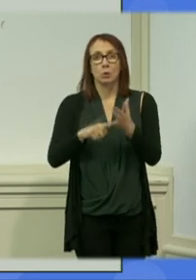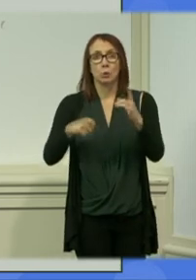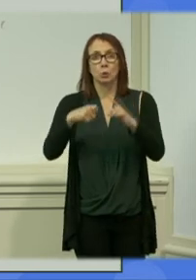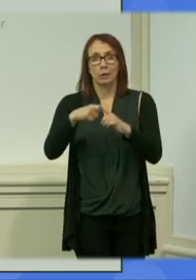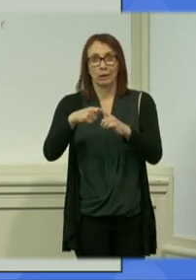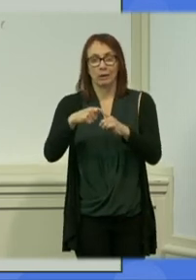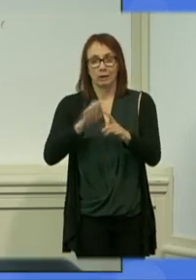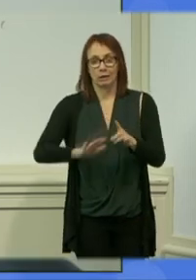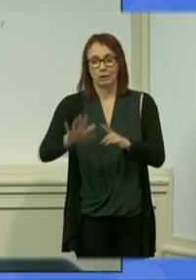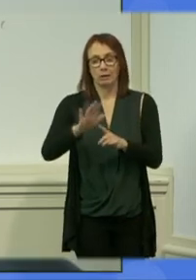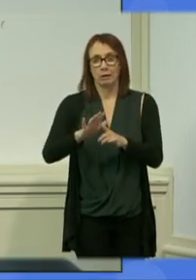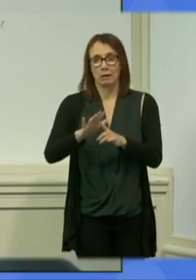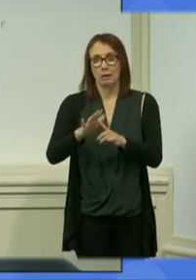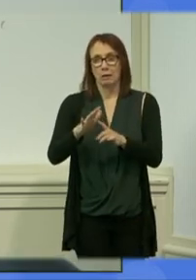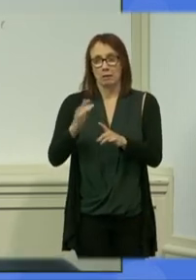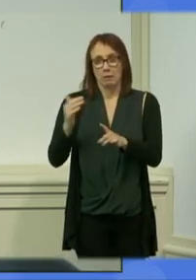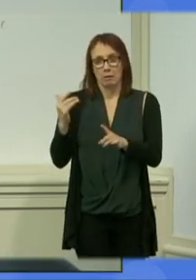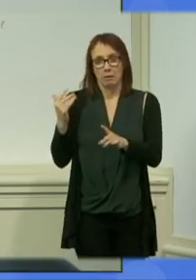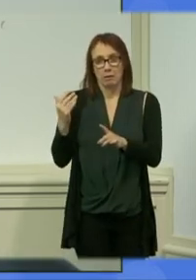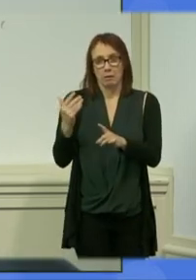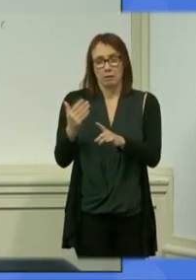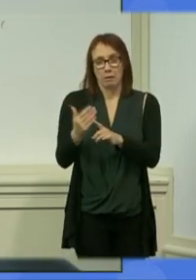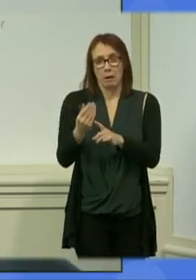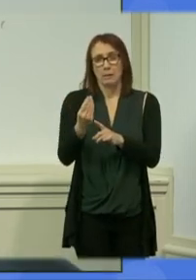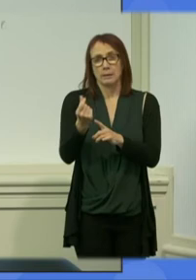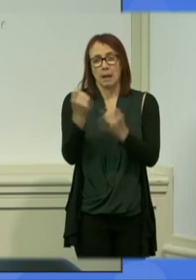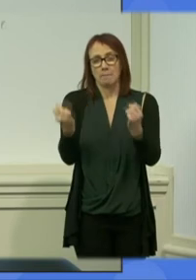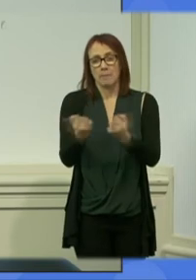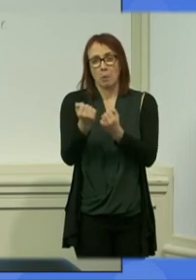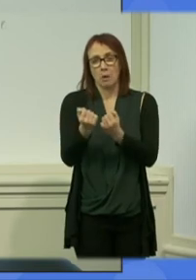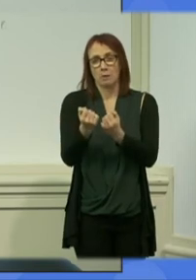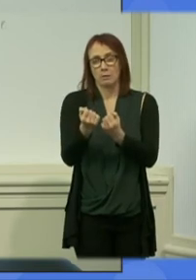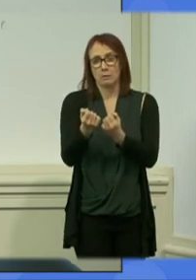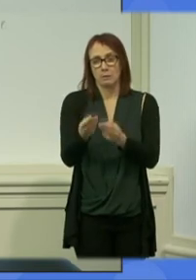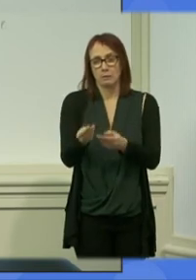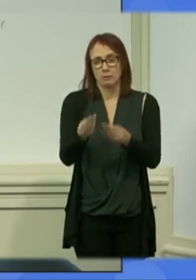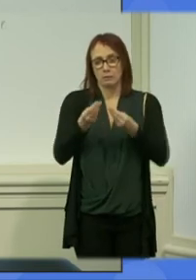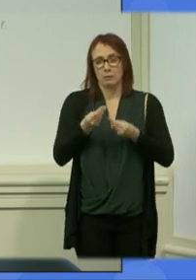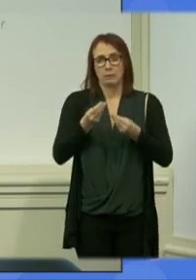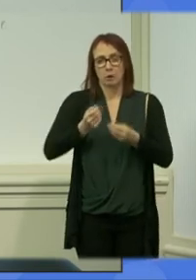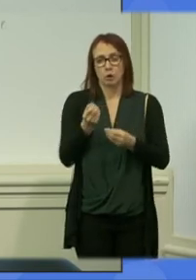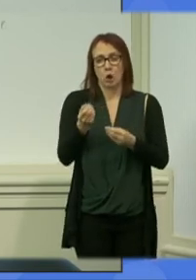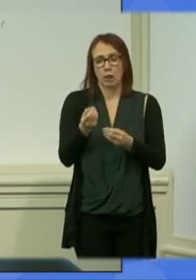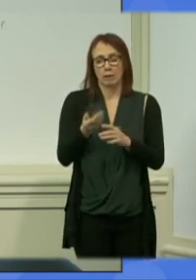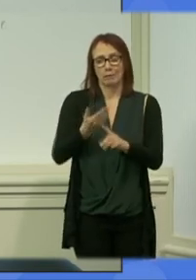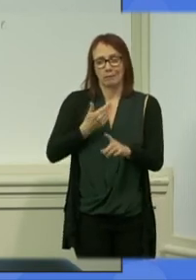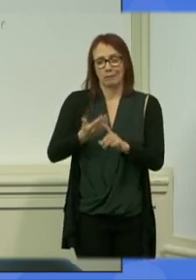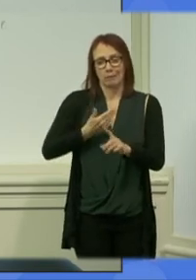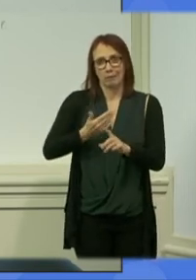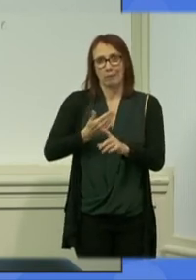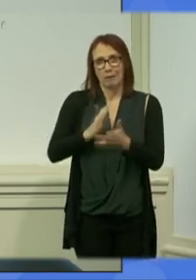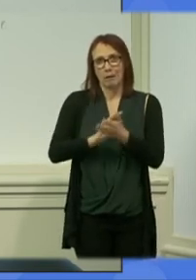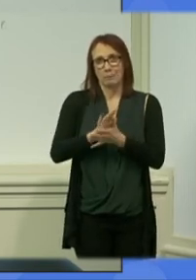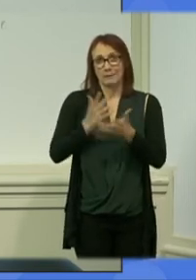the course of the years, various powers have been devolved to Scotland, whereby Scotland can now set its